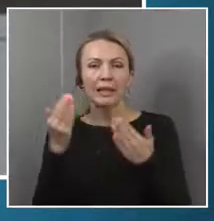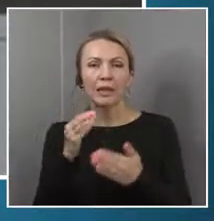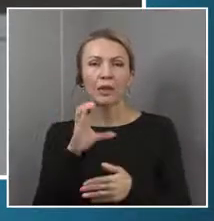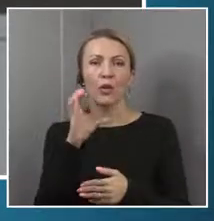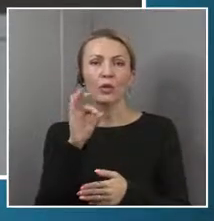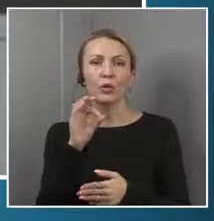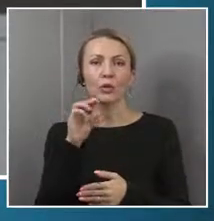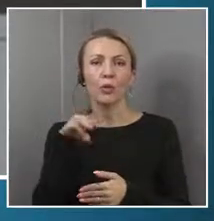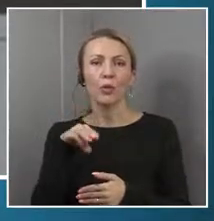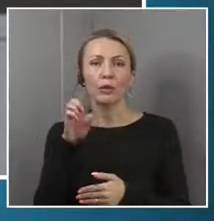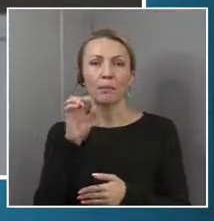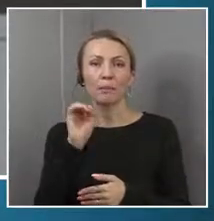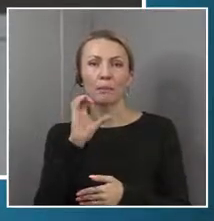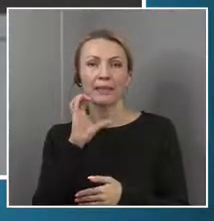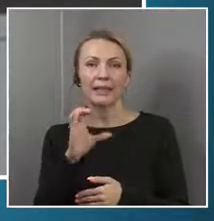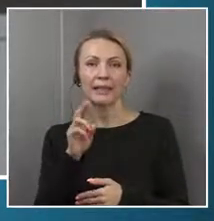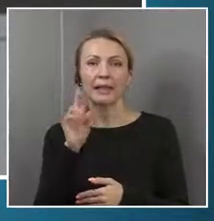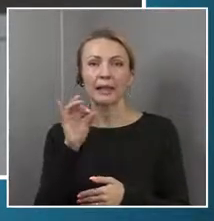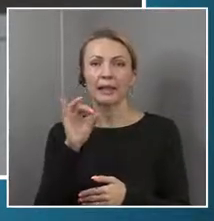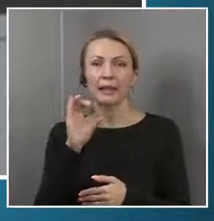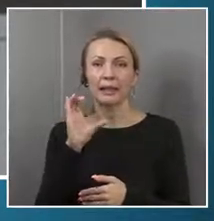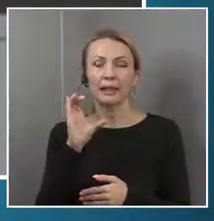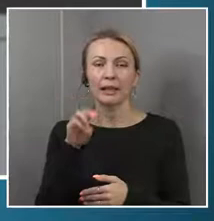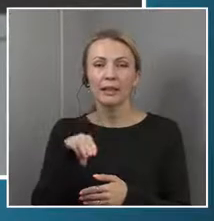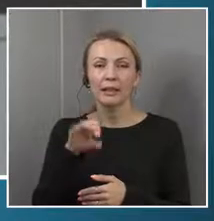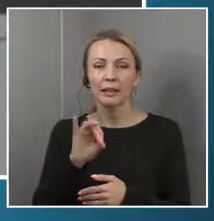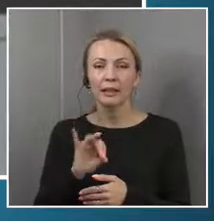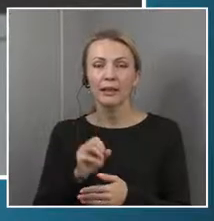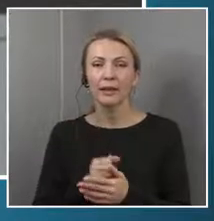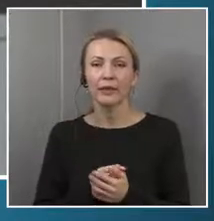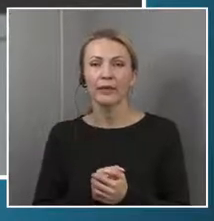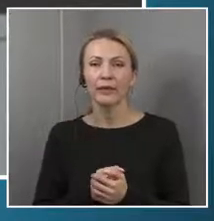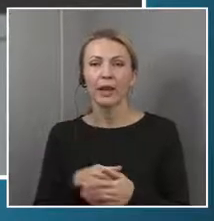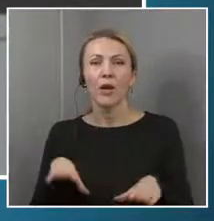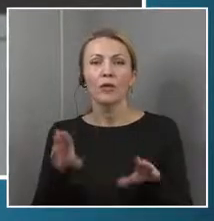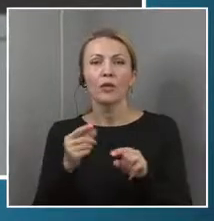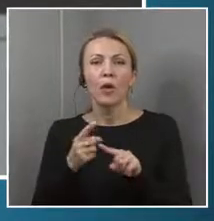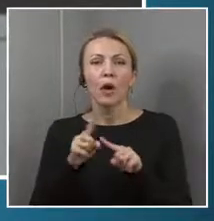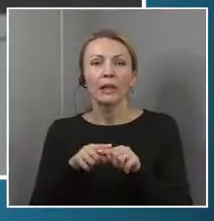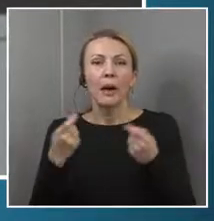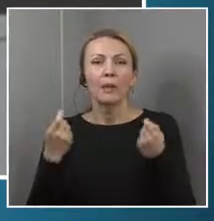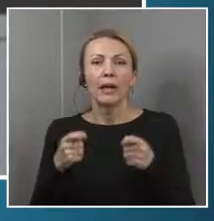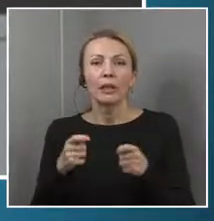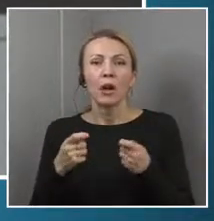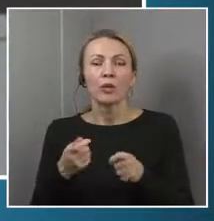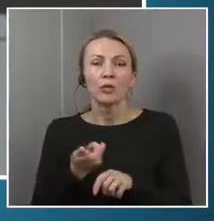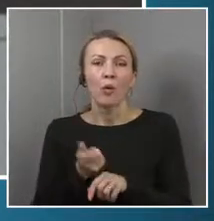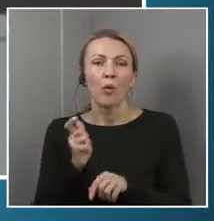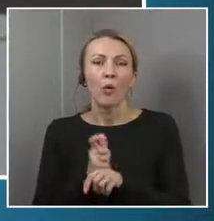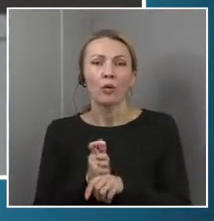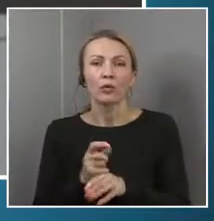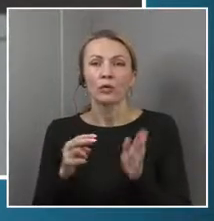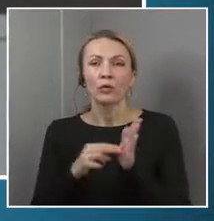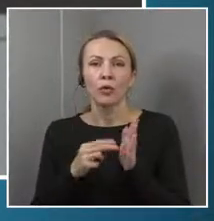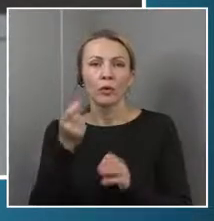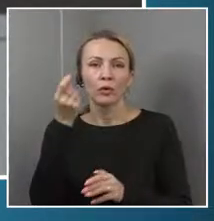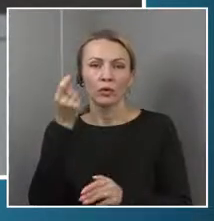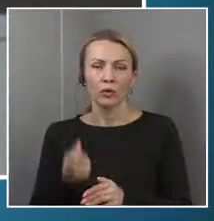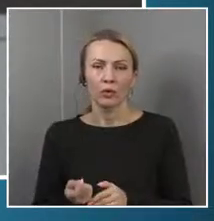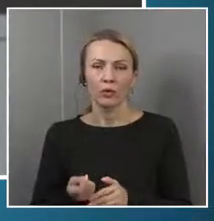dirt cheap, in my opinion, right now. And there were some paintings sold through Sotheby's,